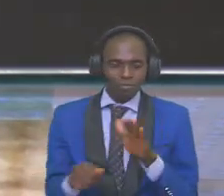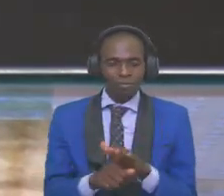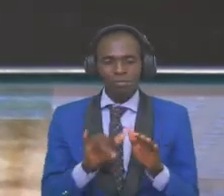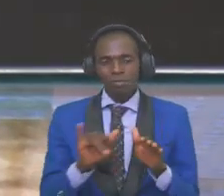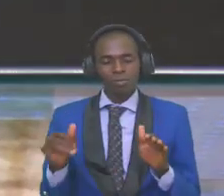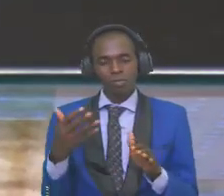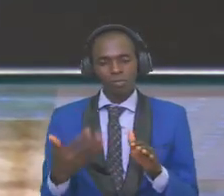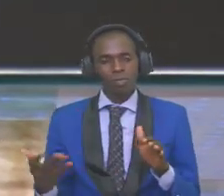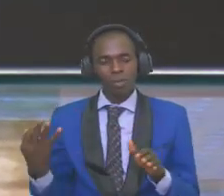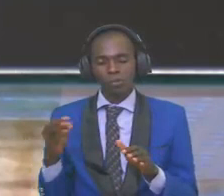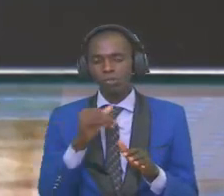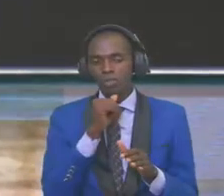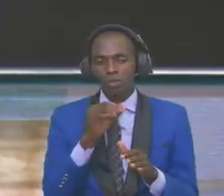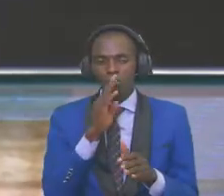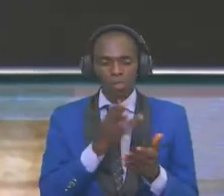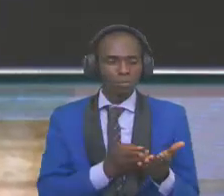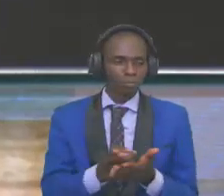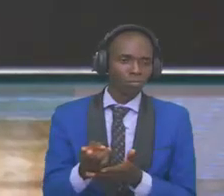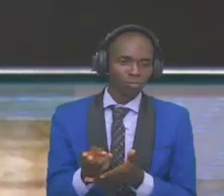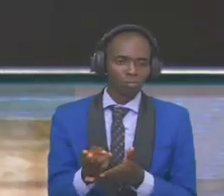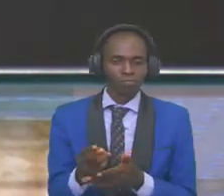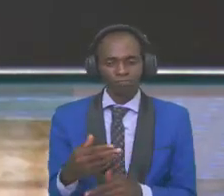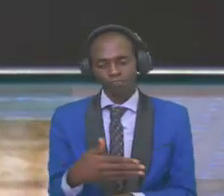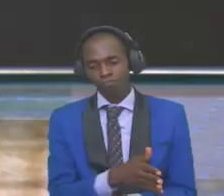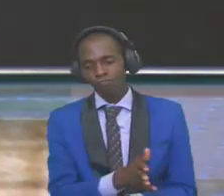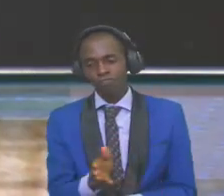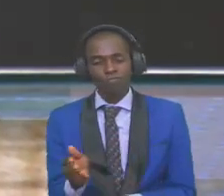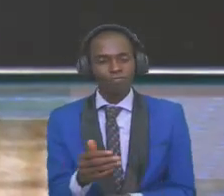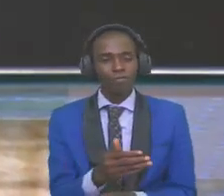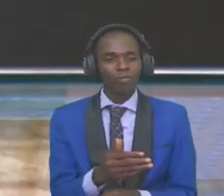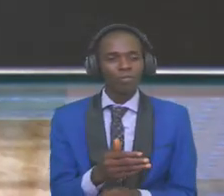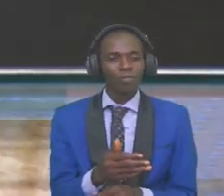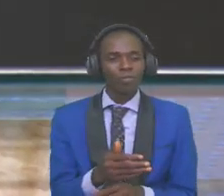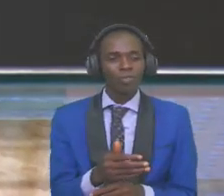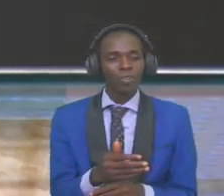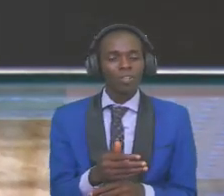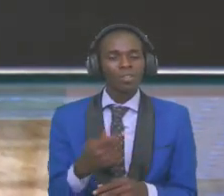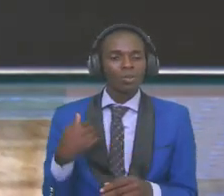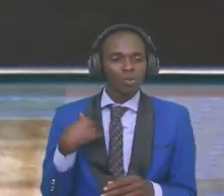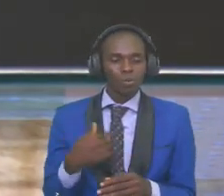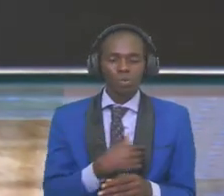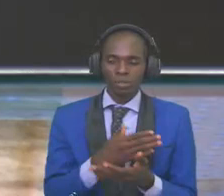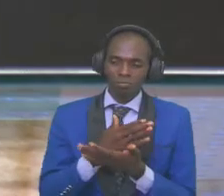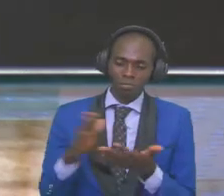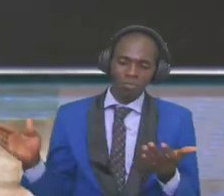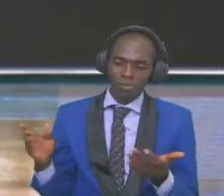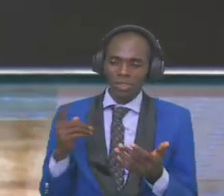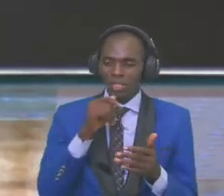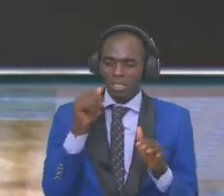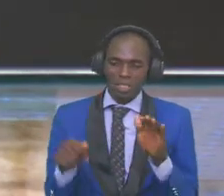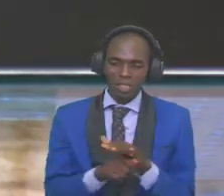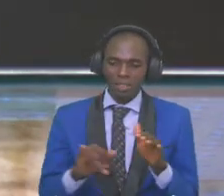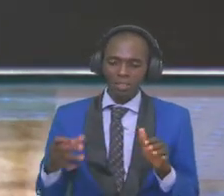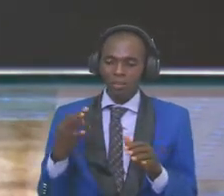dishonesty, cutting corners. We've renounced the hidden things of